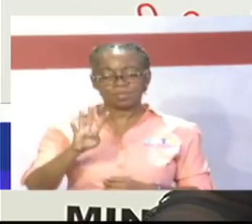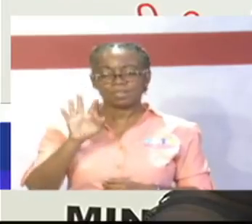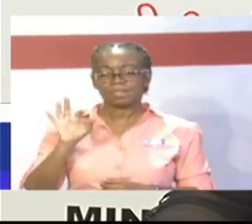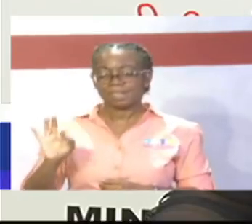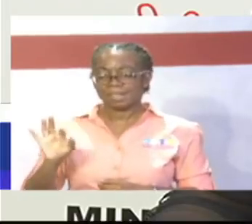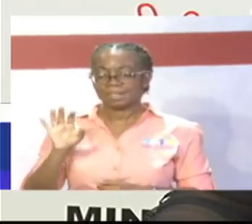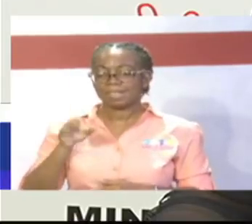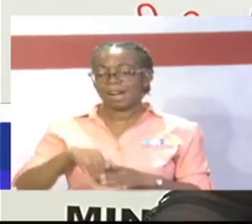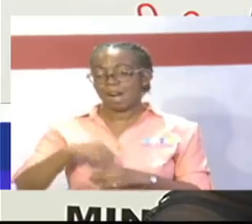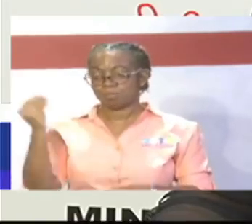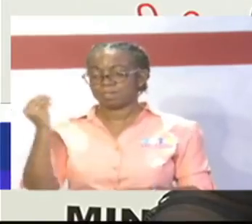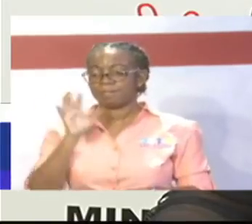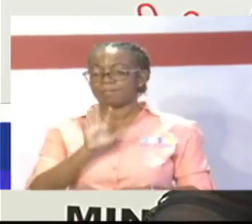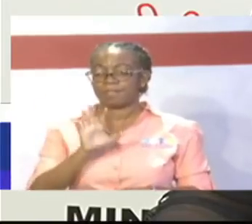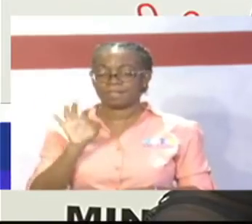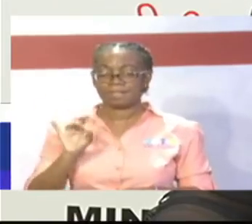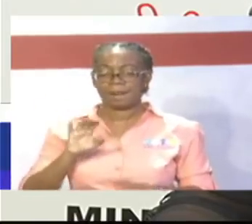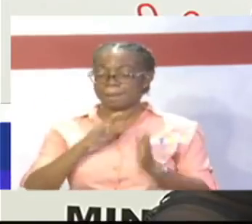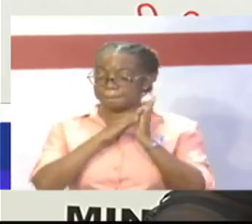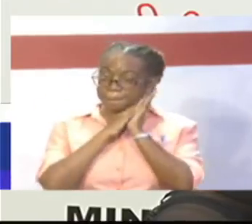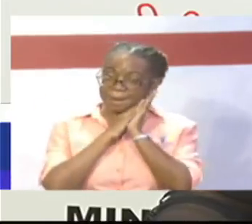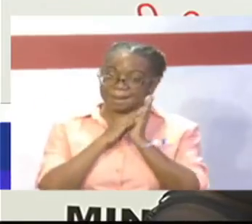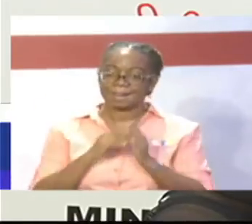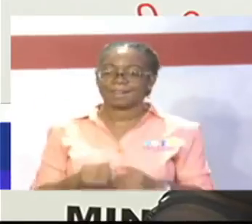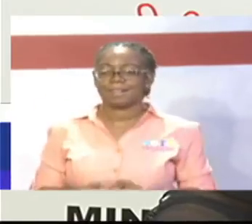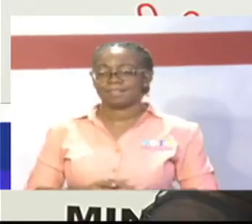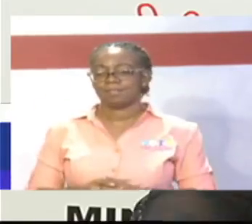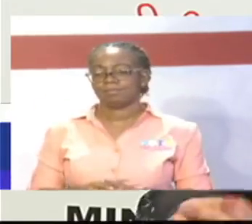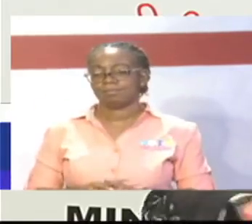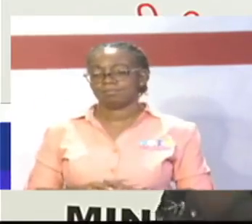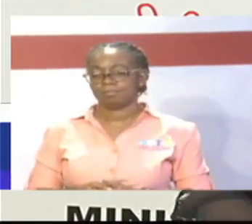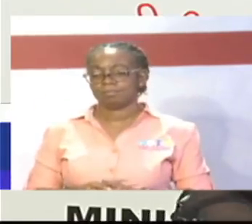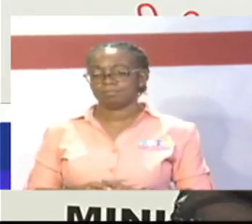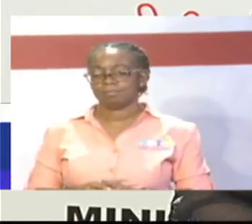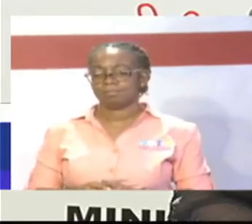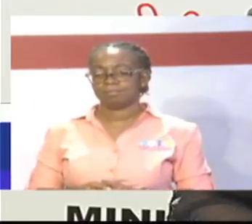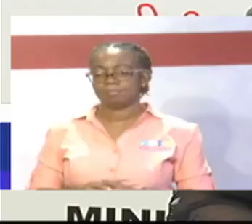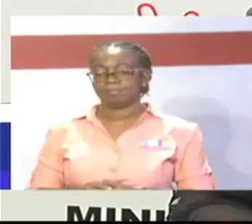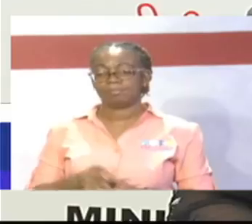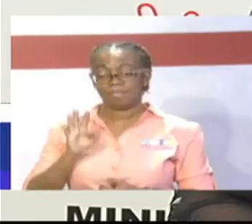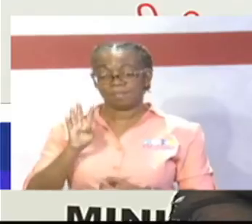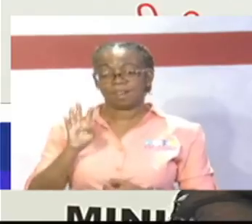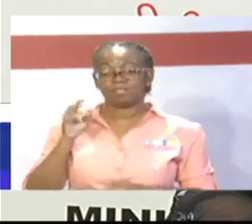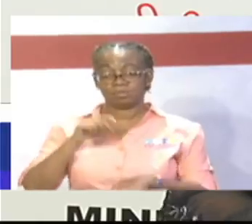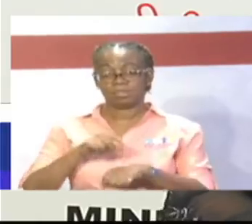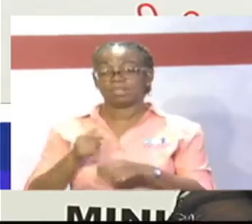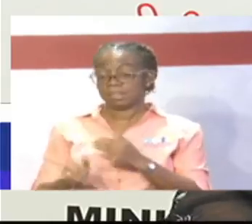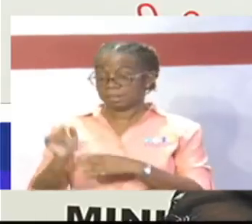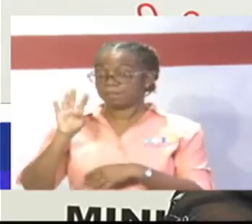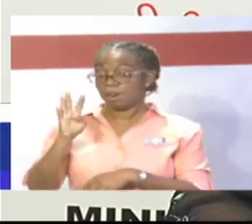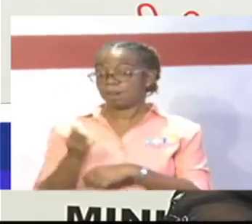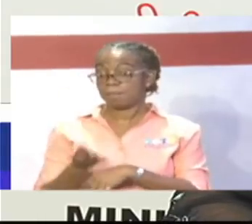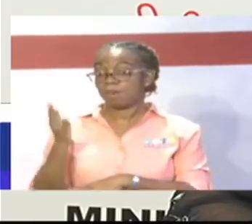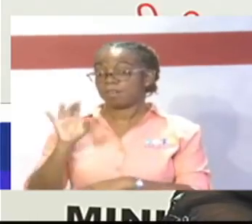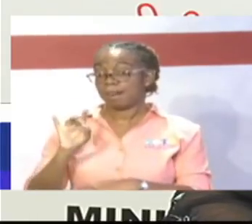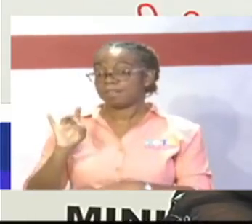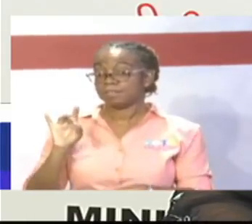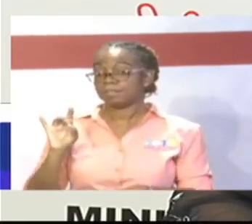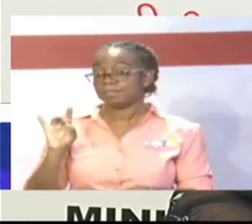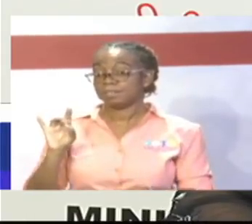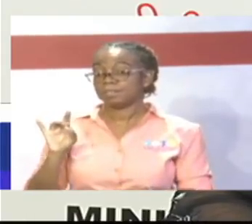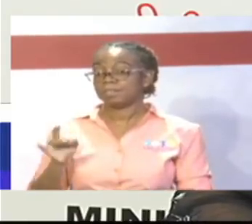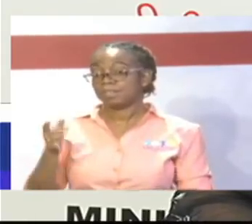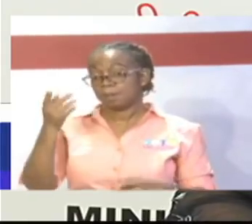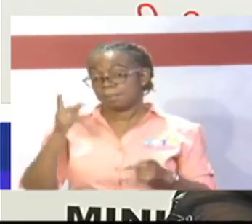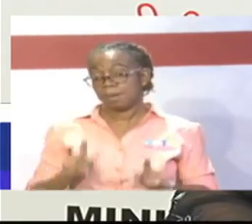out of 58 48 patients in the 58 beds this morning in the intensive care